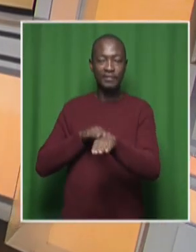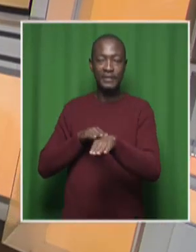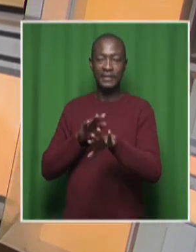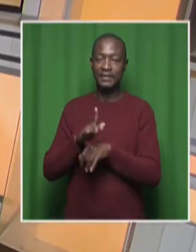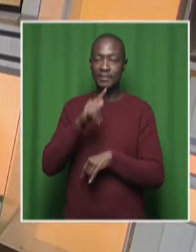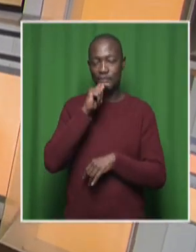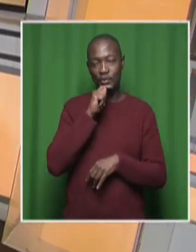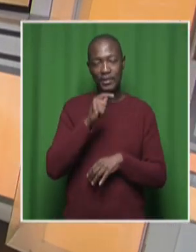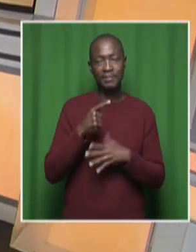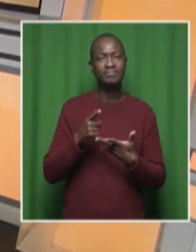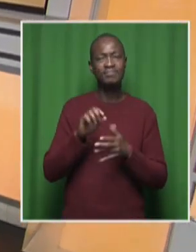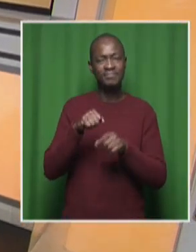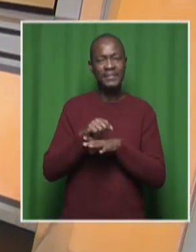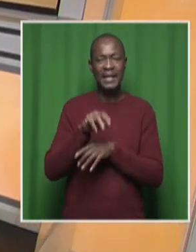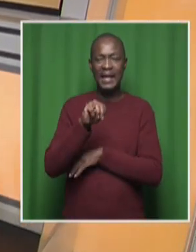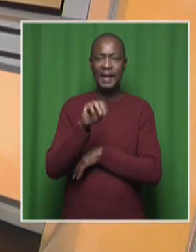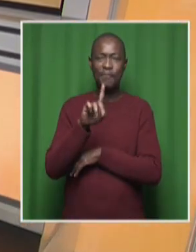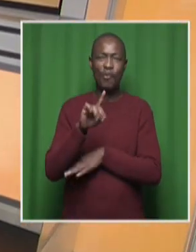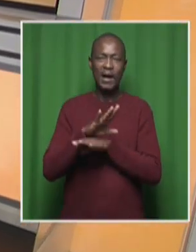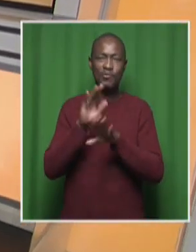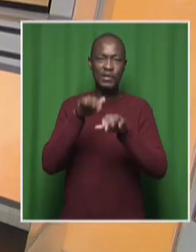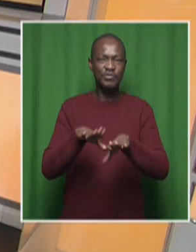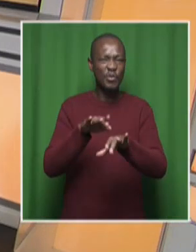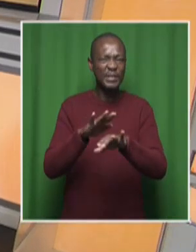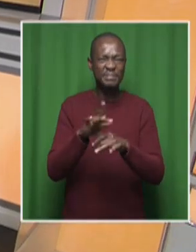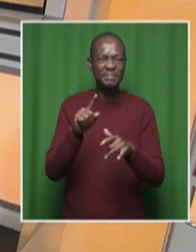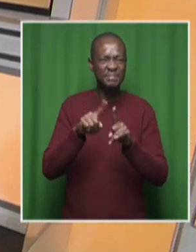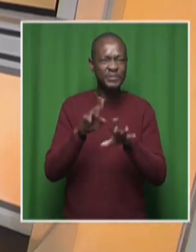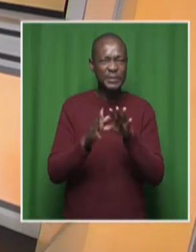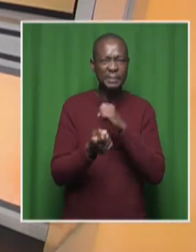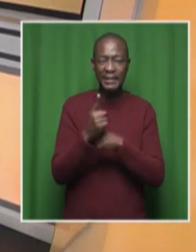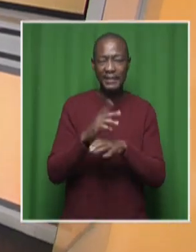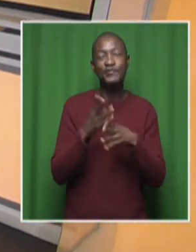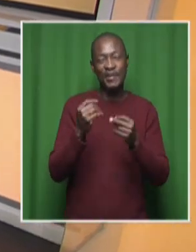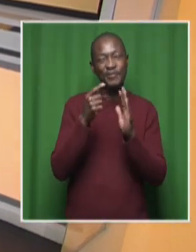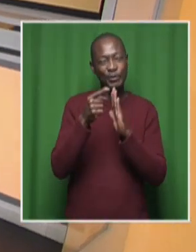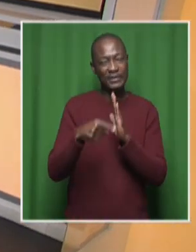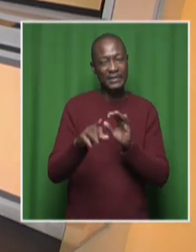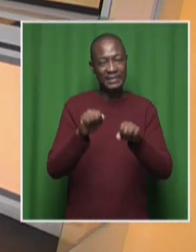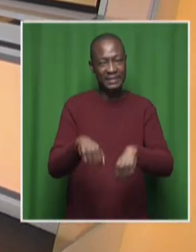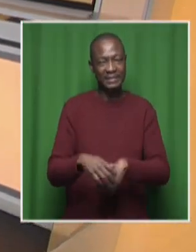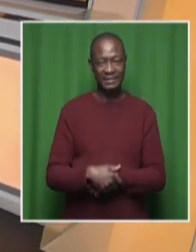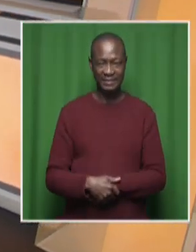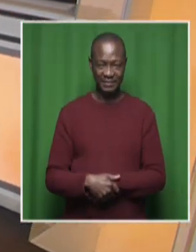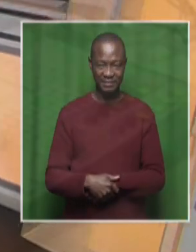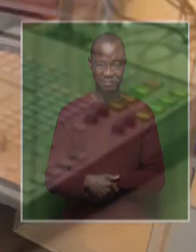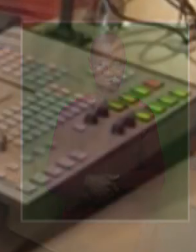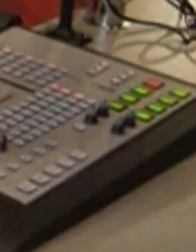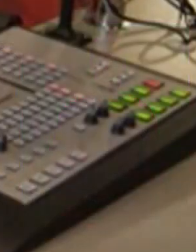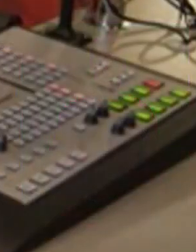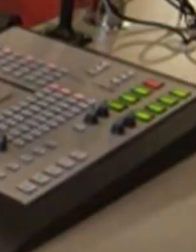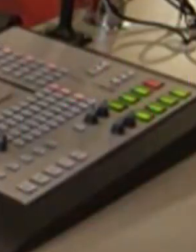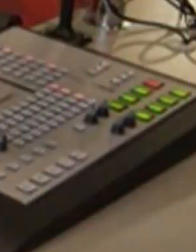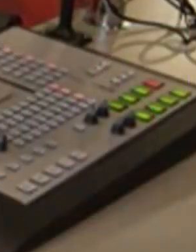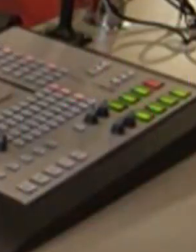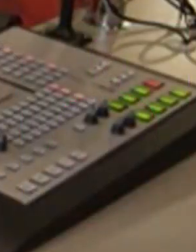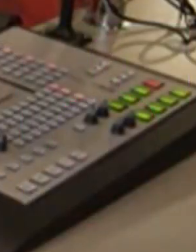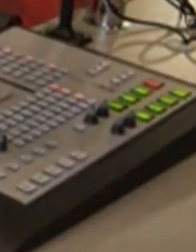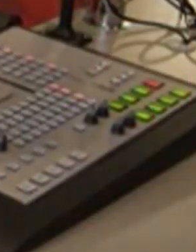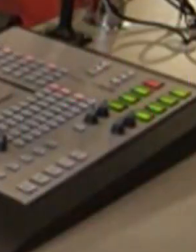the M1 was flowing, but I don't know what's happening elsewhere. You've got all those details. Here we have SK. Good morning to you. Happy